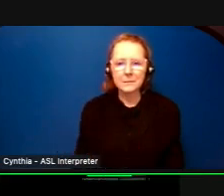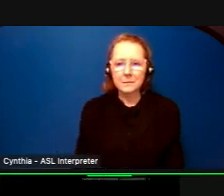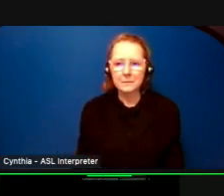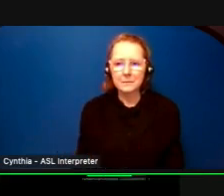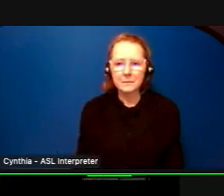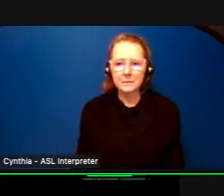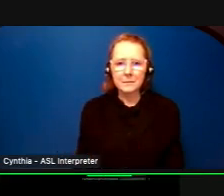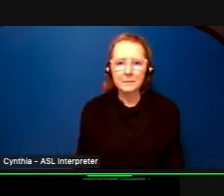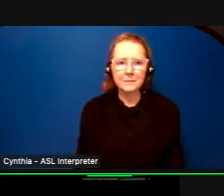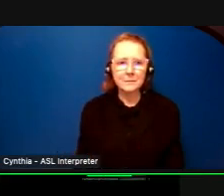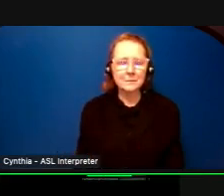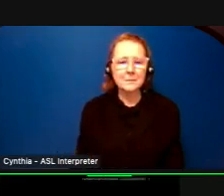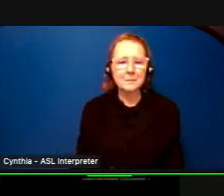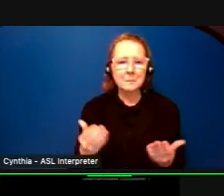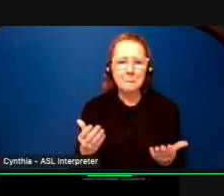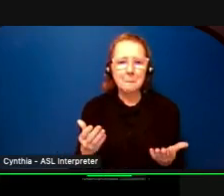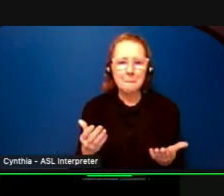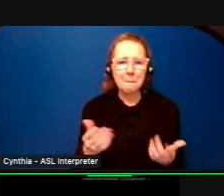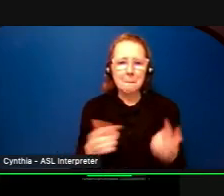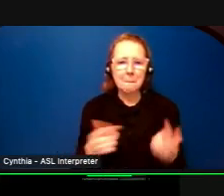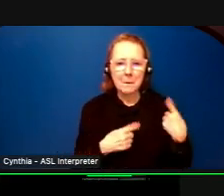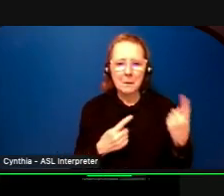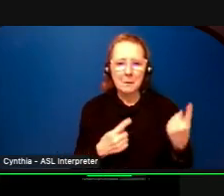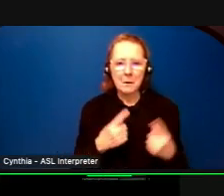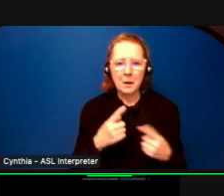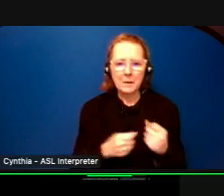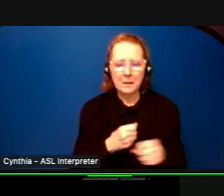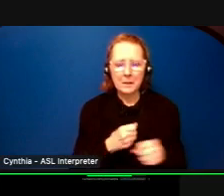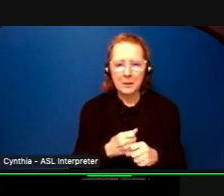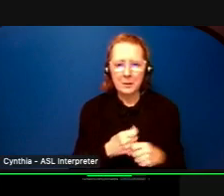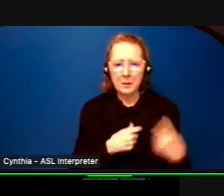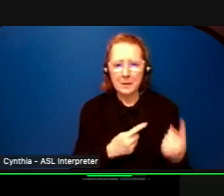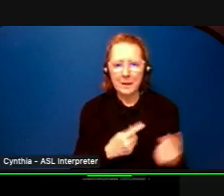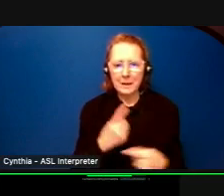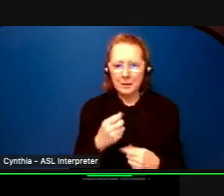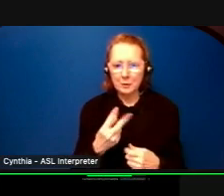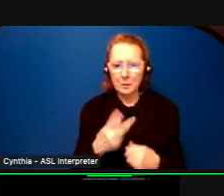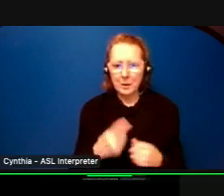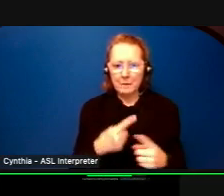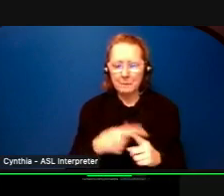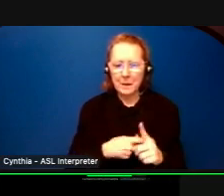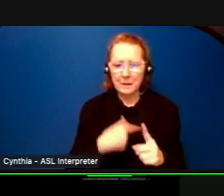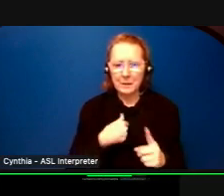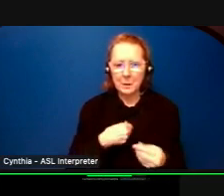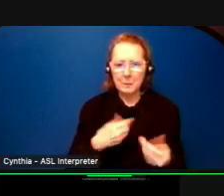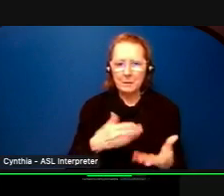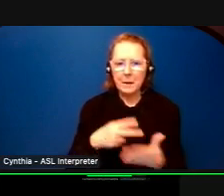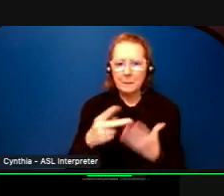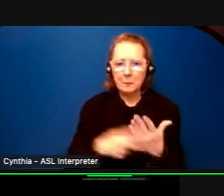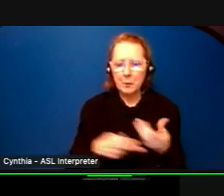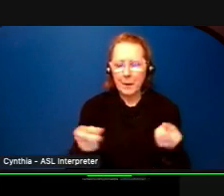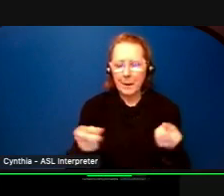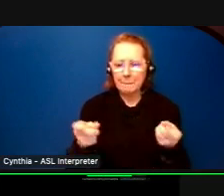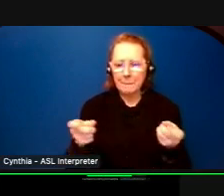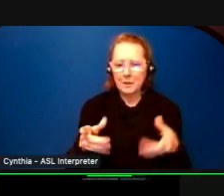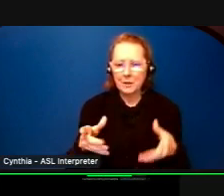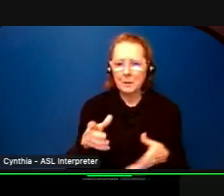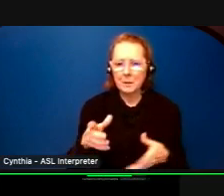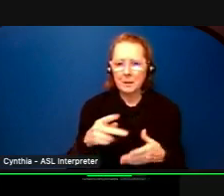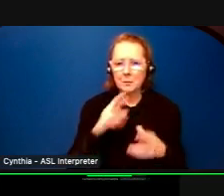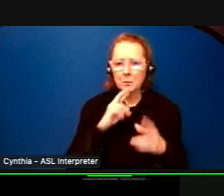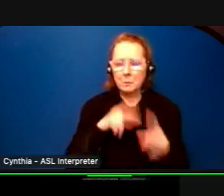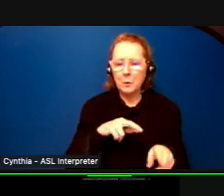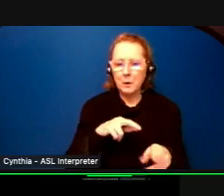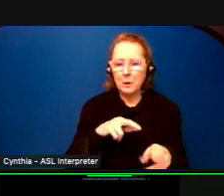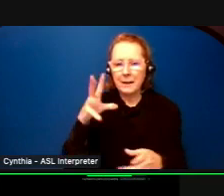So in the course of throughout the year in the 12 months, we'll provide with what is called a program management report. And in that report, it'll have statistics about